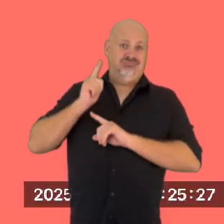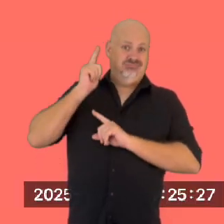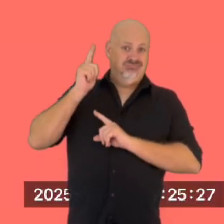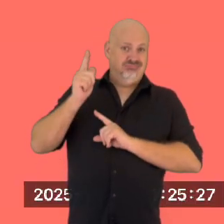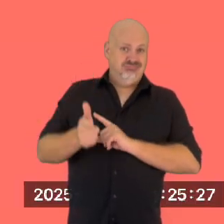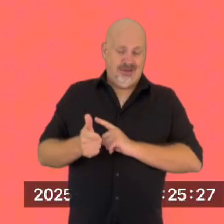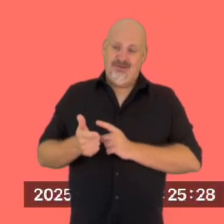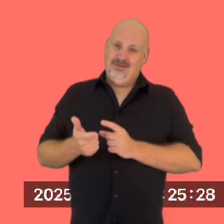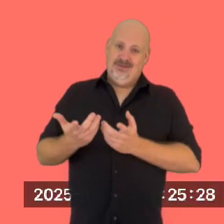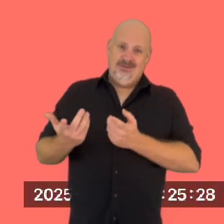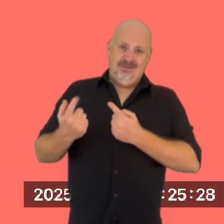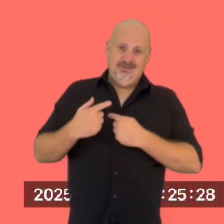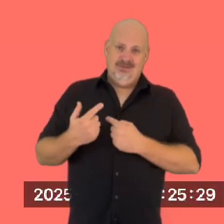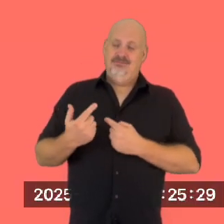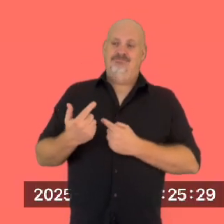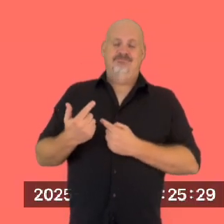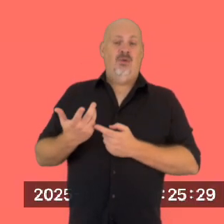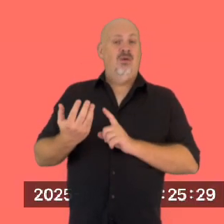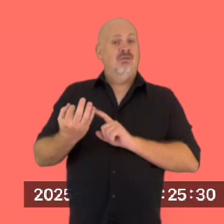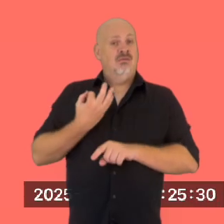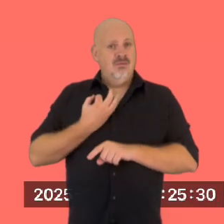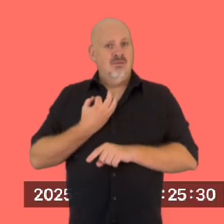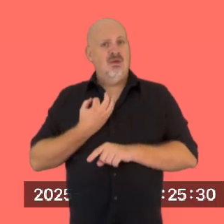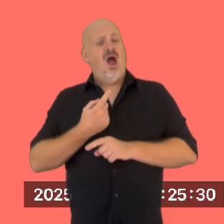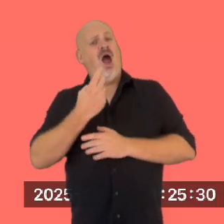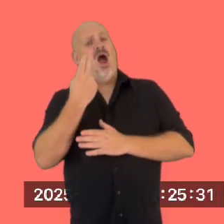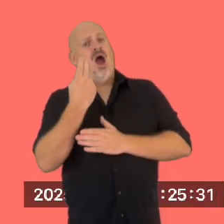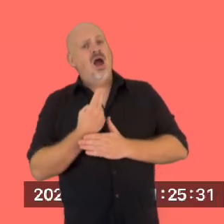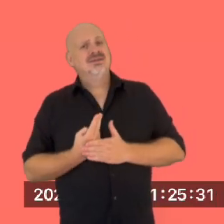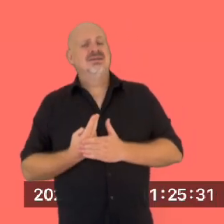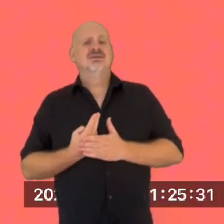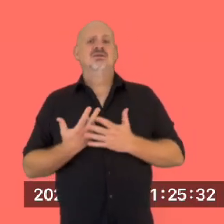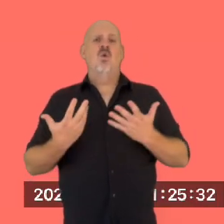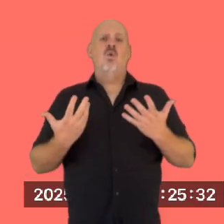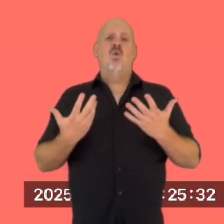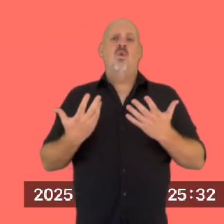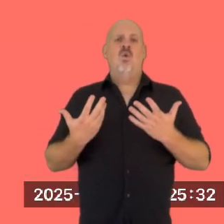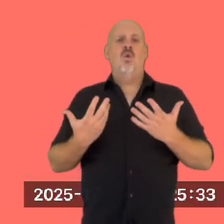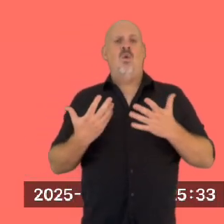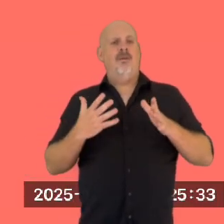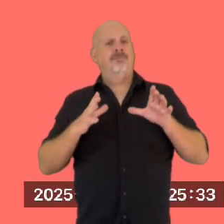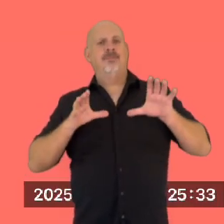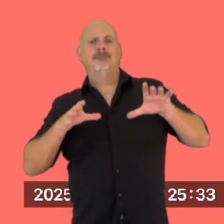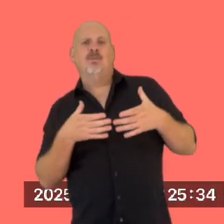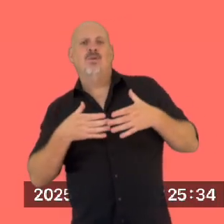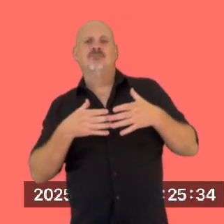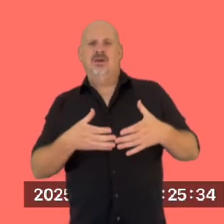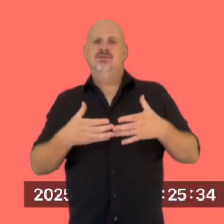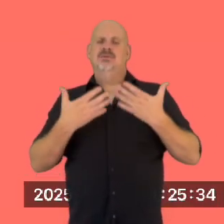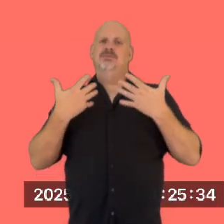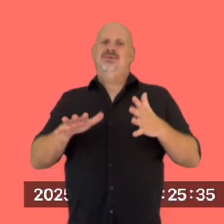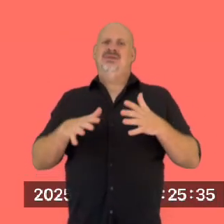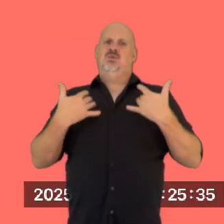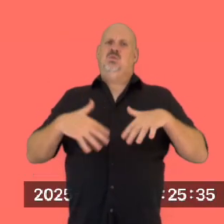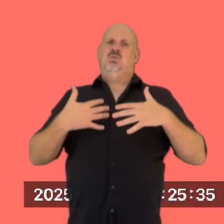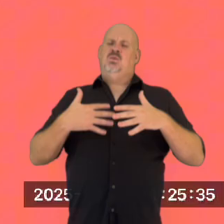amazing. Thank you, Joyce, for joining us all the way over there. And she has asked, which artists or movements have